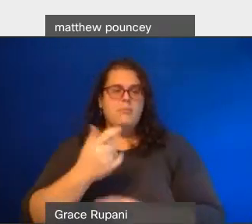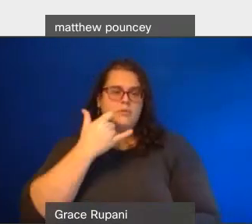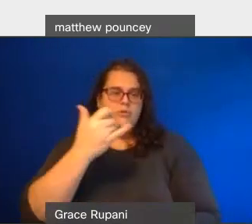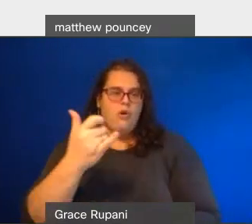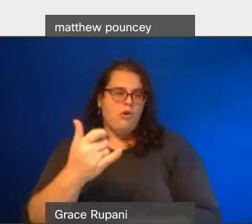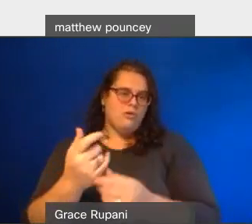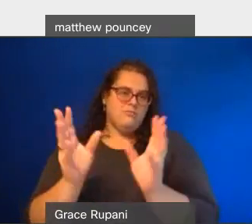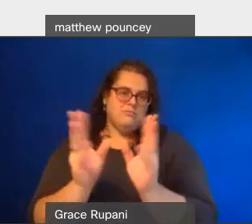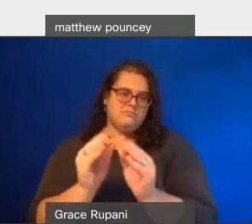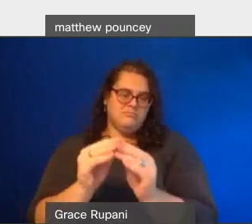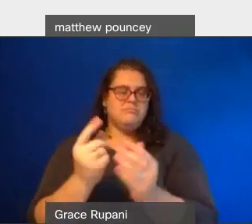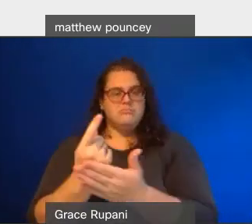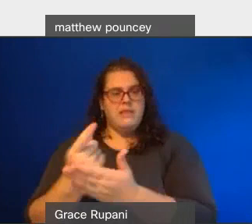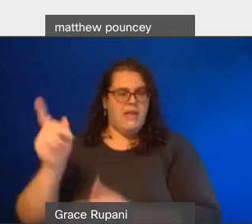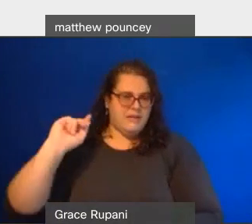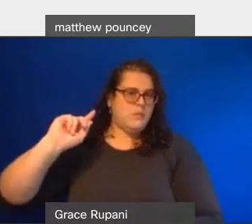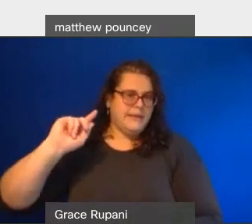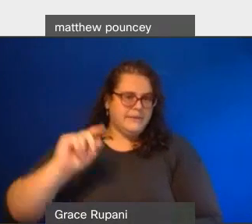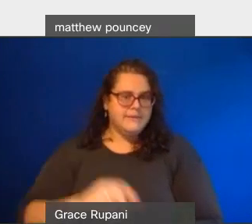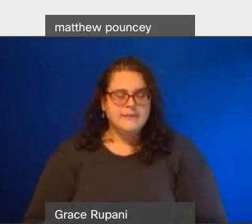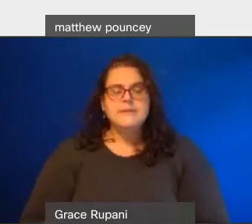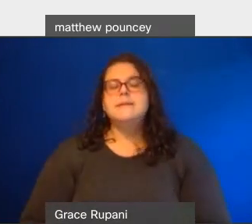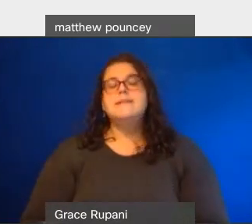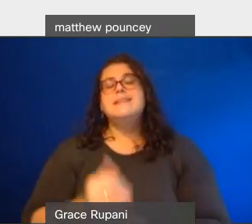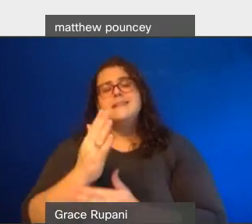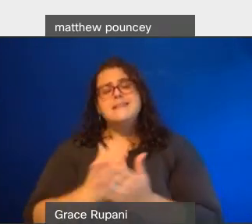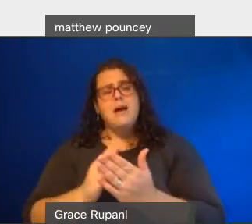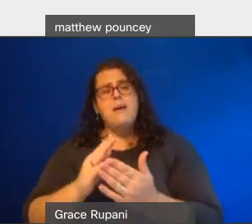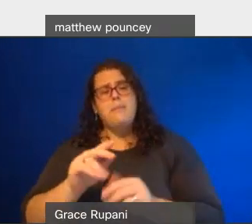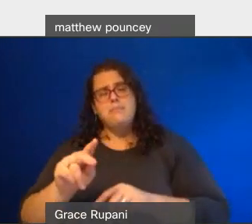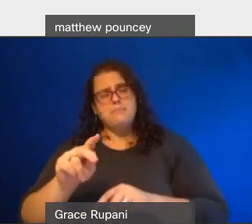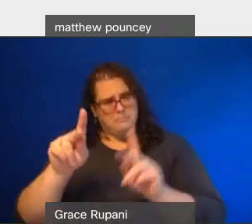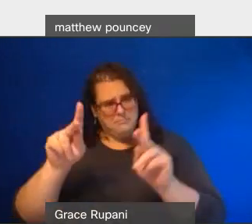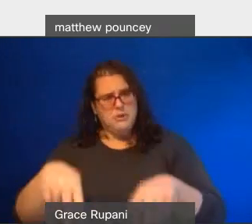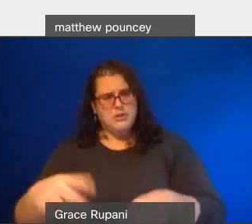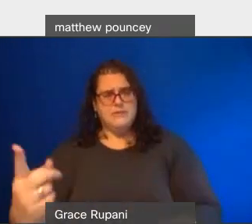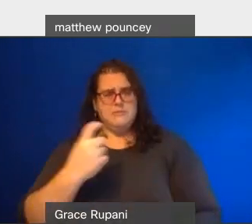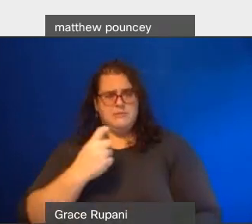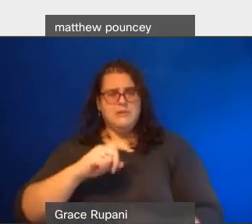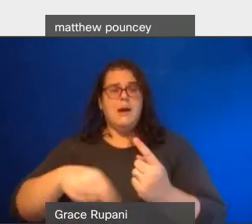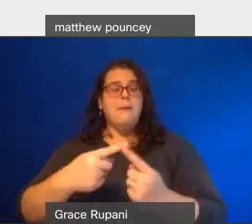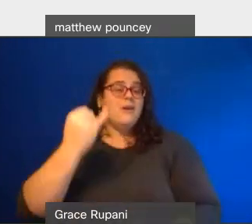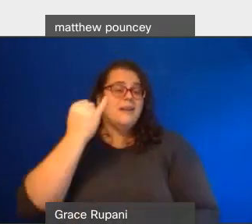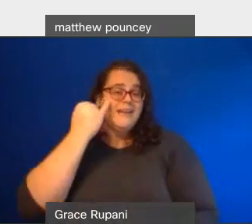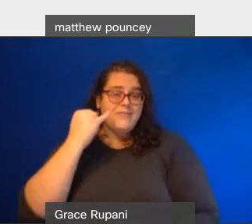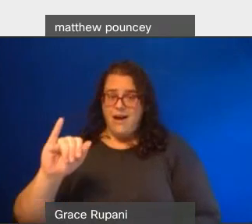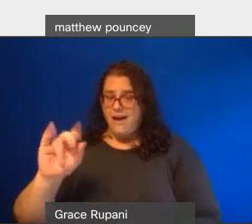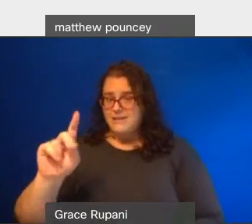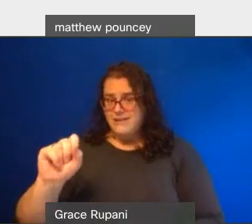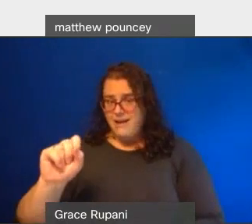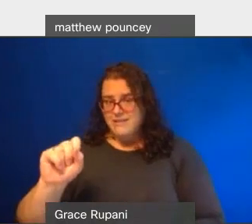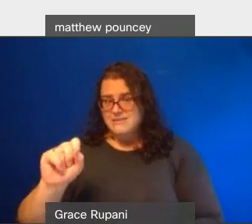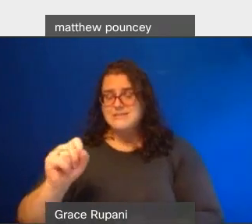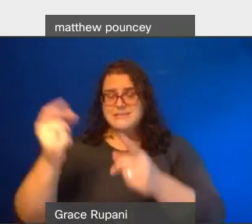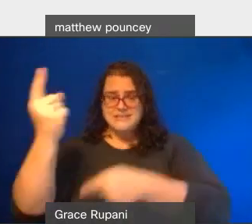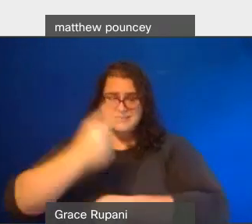was a question as to whether IDS required a reopening plan. It actually does, but